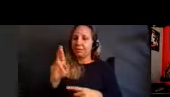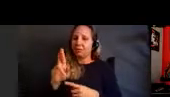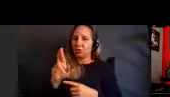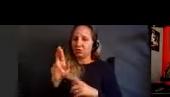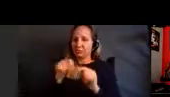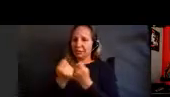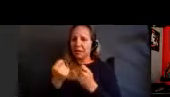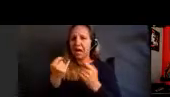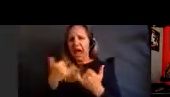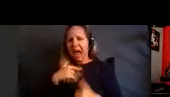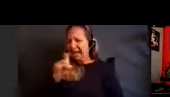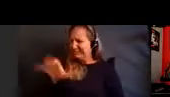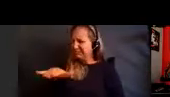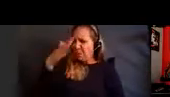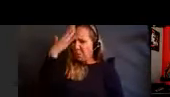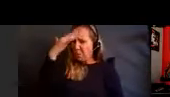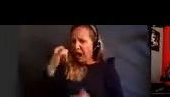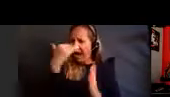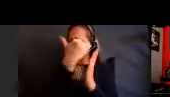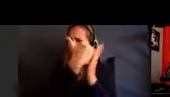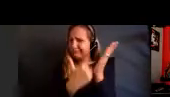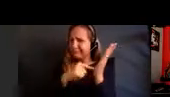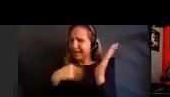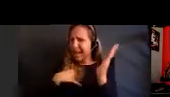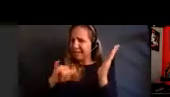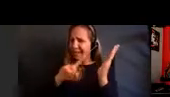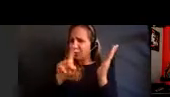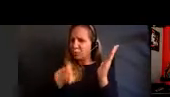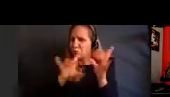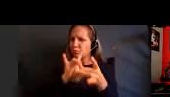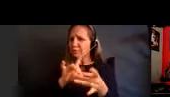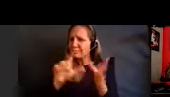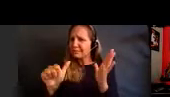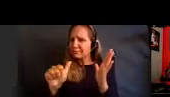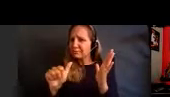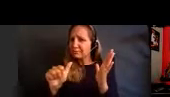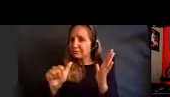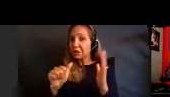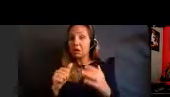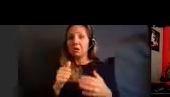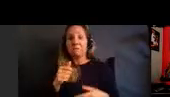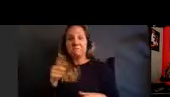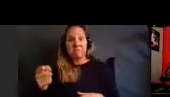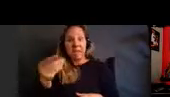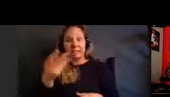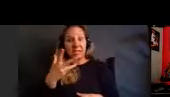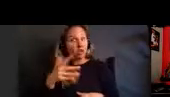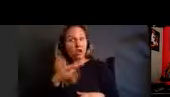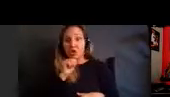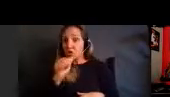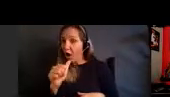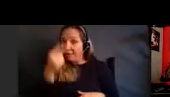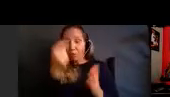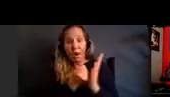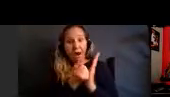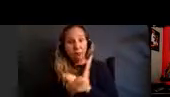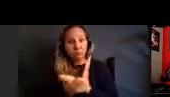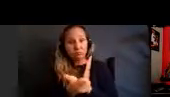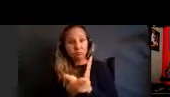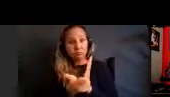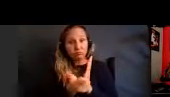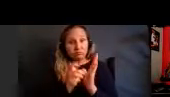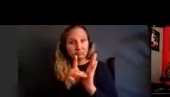that question right off the bat? I'm so curious. And they told me that this actually wasn't to screen people out of